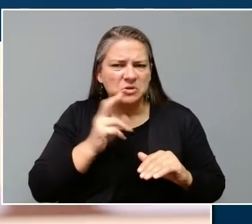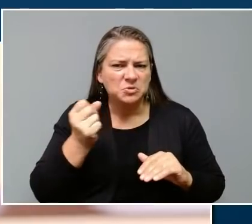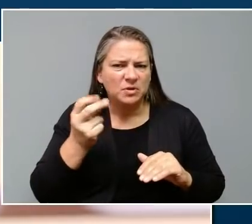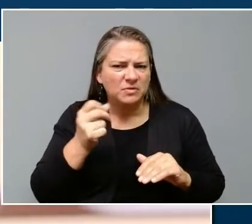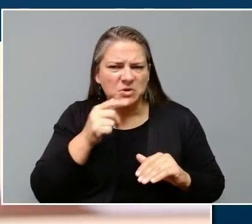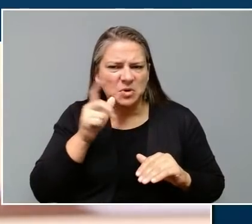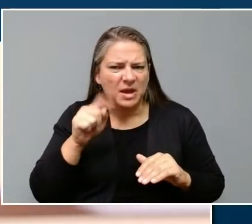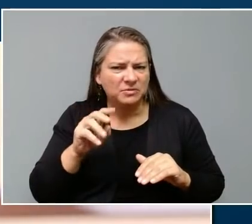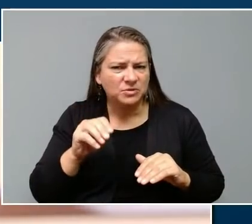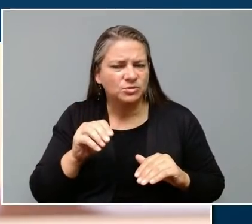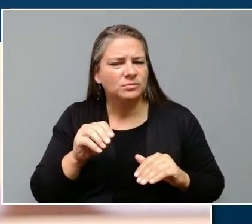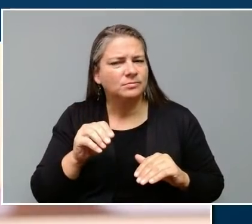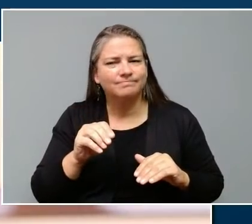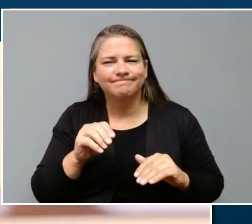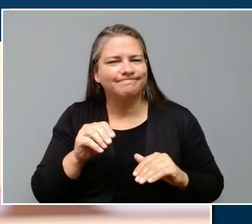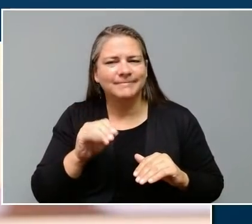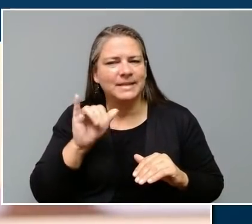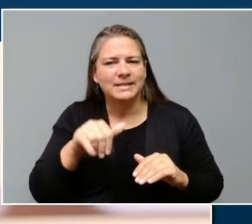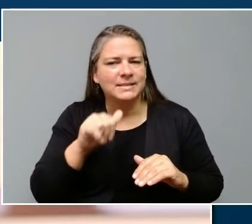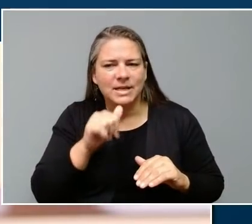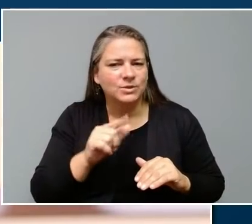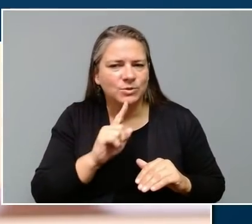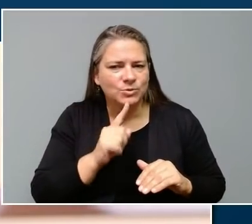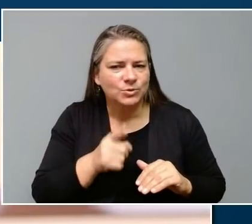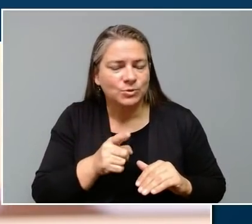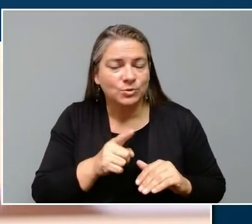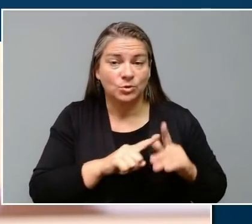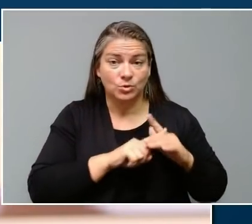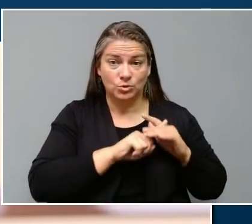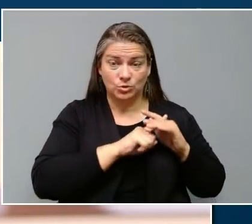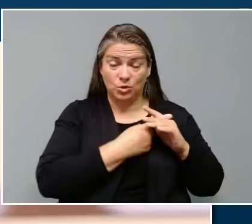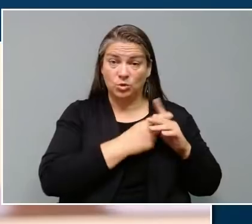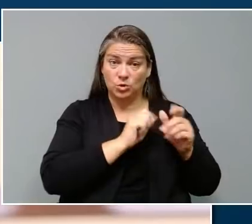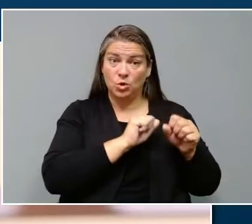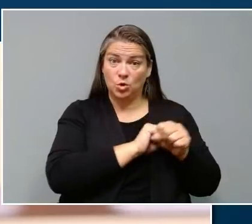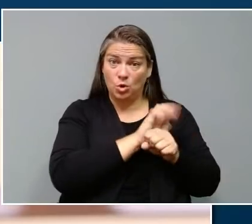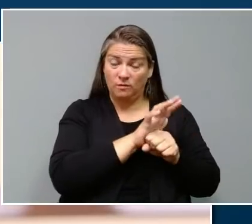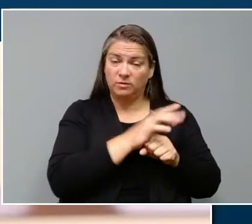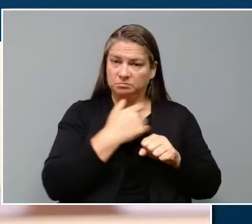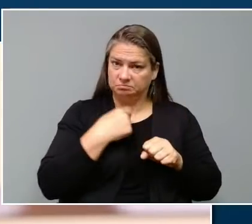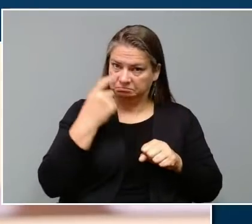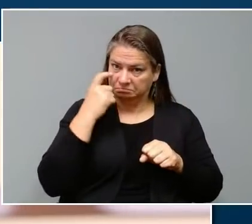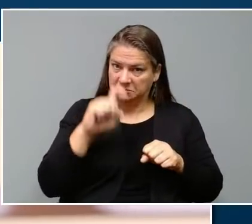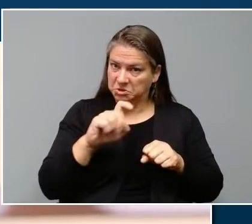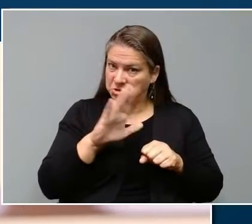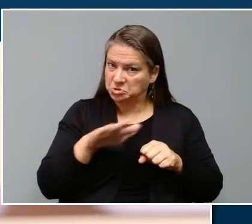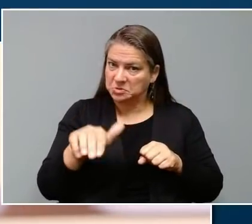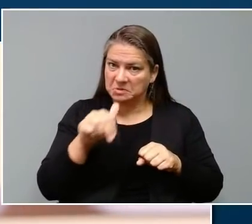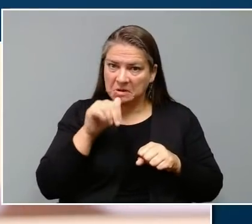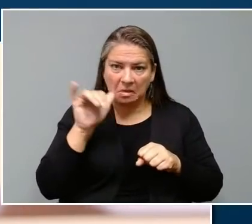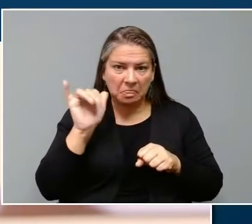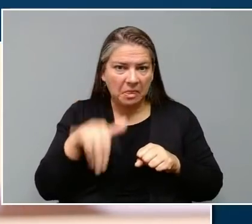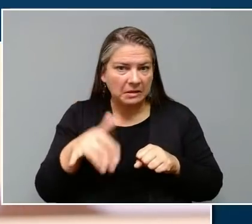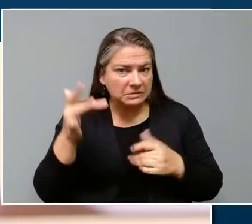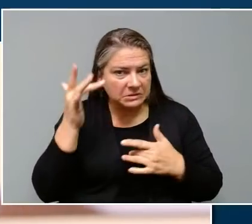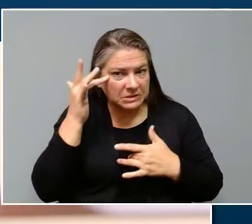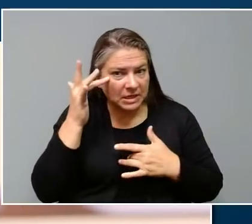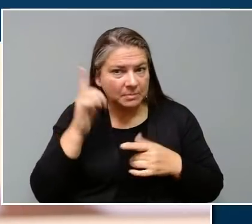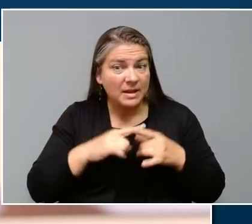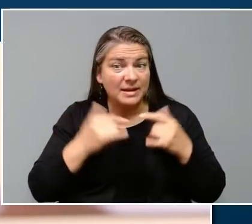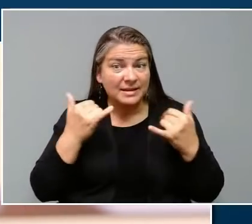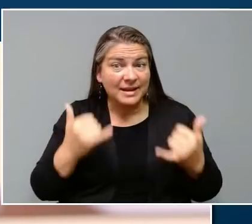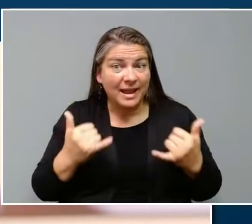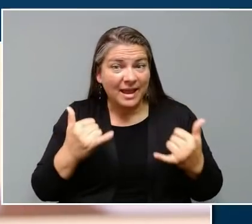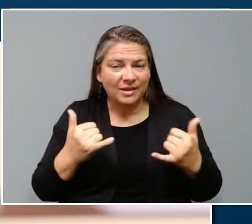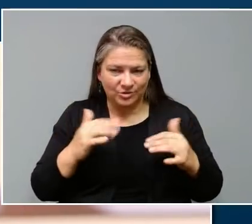And that's no longer true. At the beginning of the pandemic, we did see that children weren't getting as sick, but right now they're getting just as sick as adults. They're